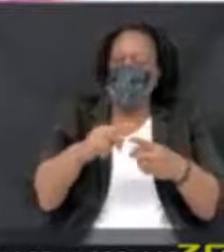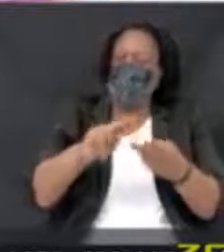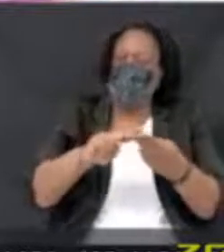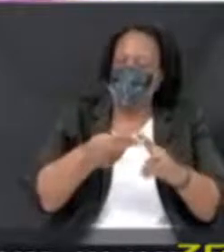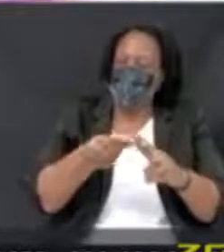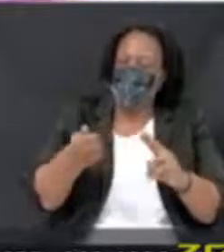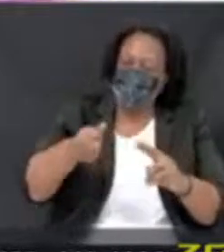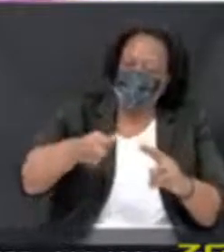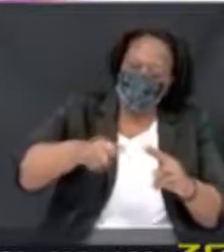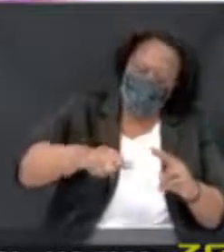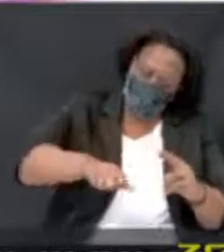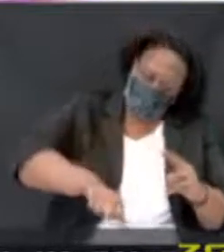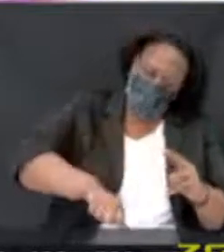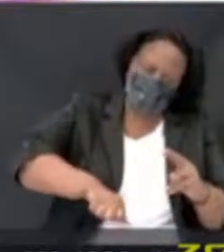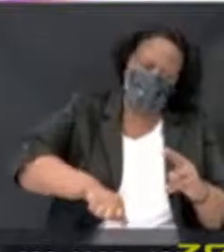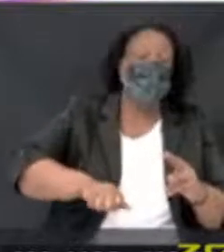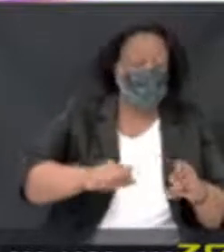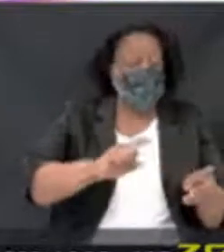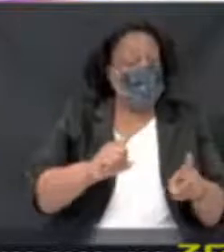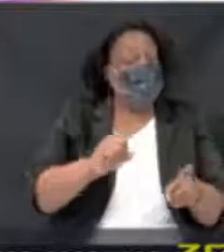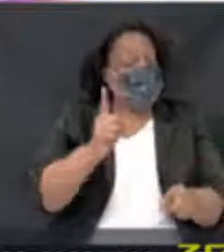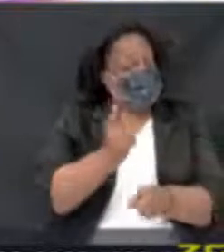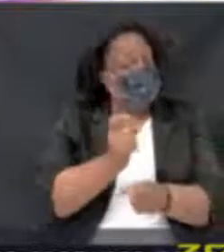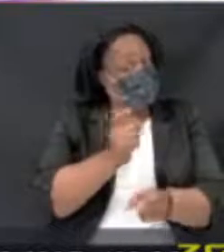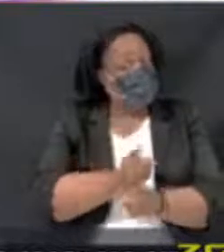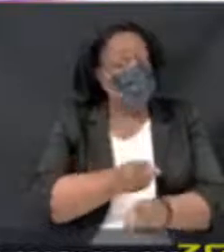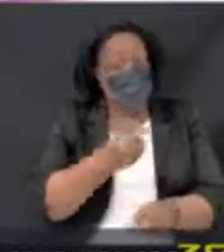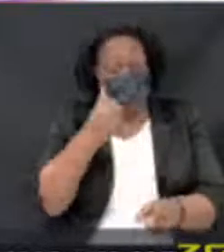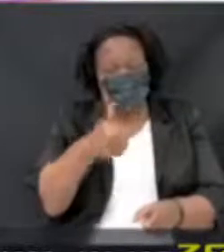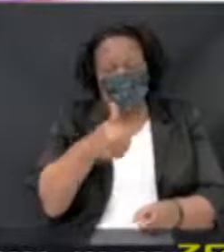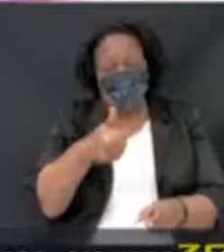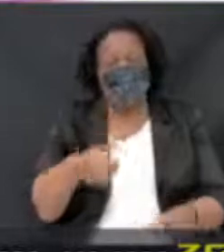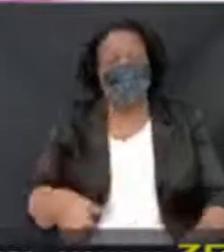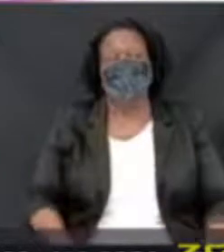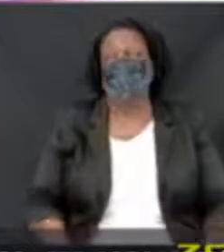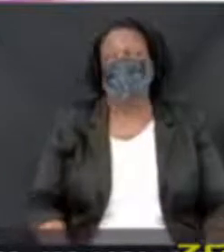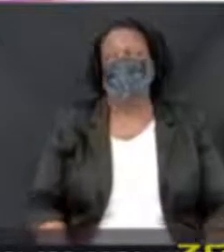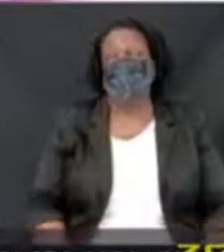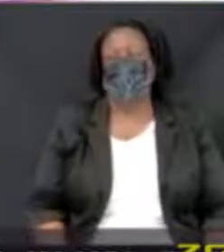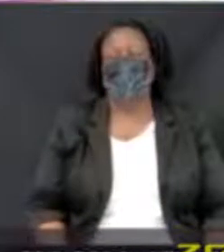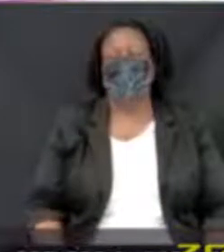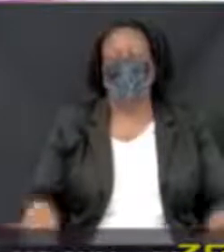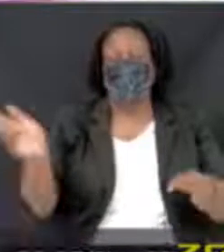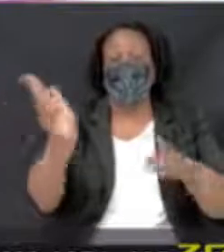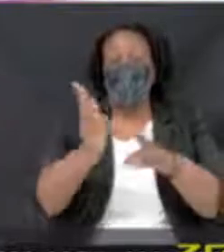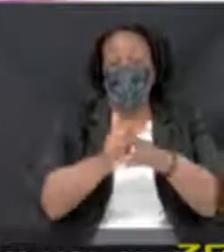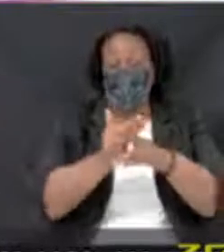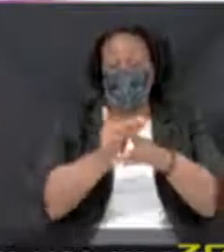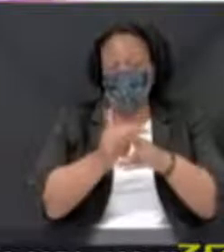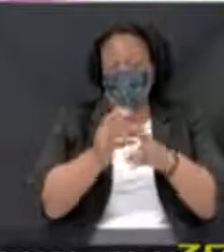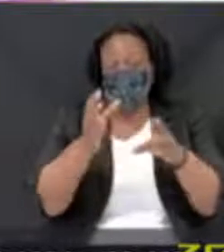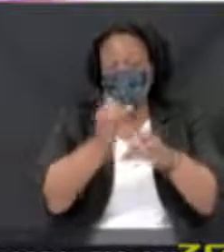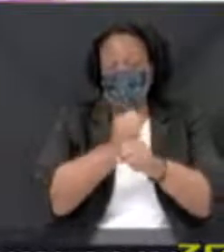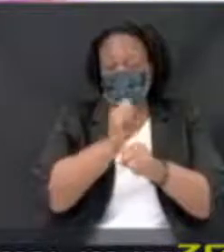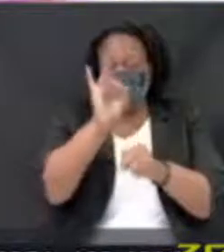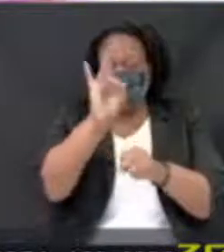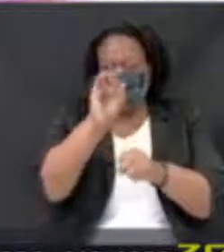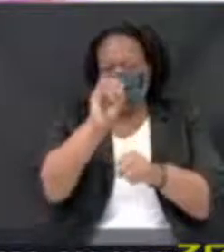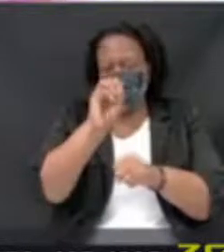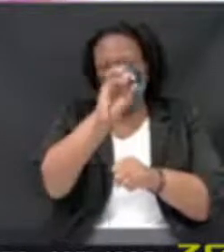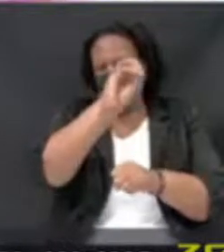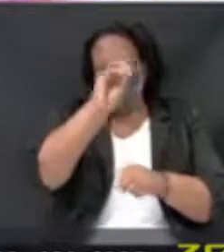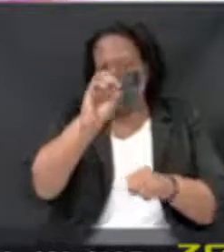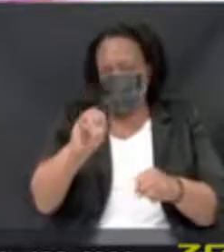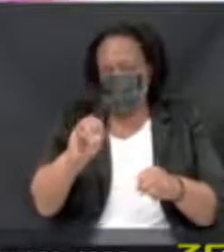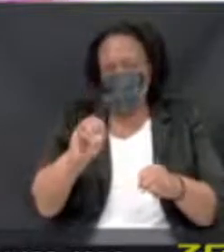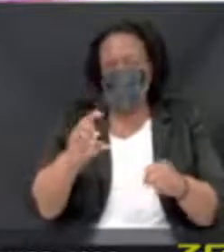that. As we approach an important milestone of 80% of adults with at least one dose of an